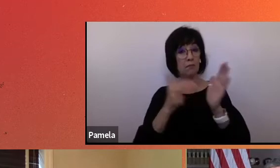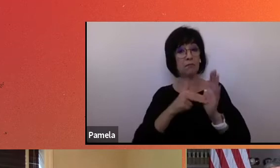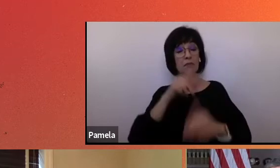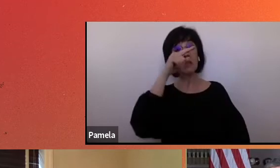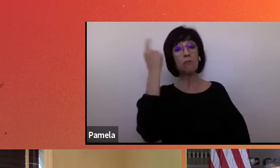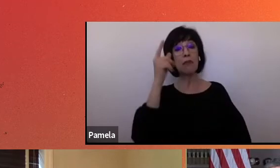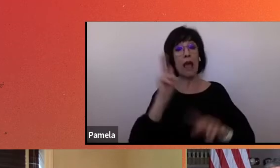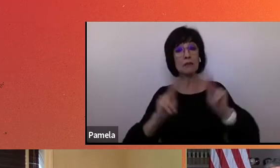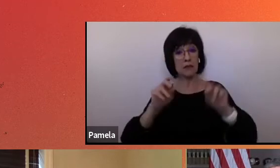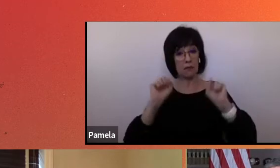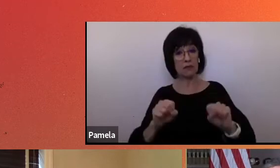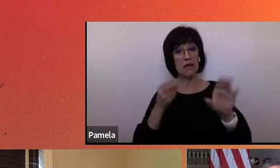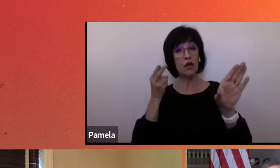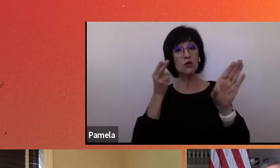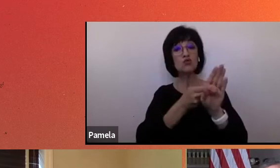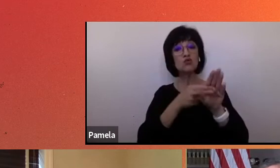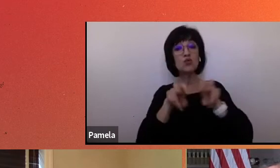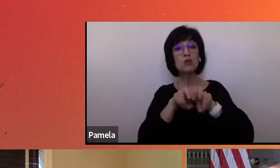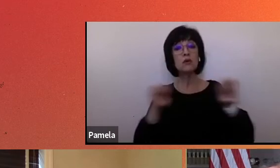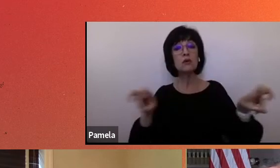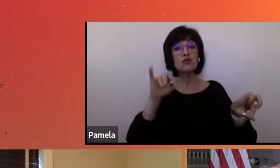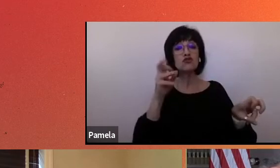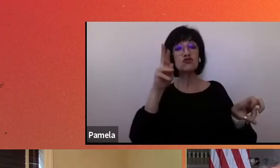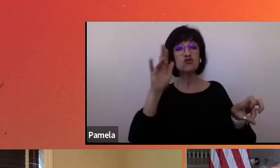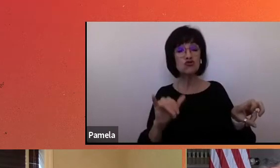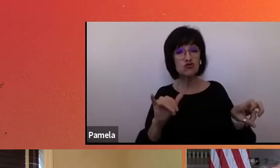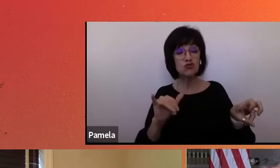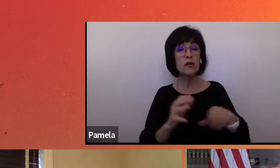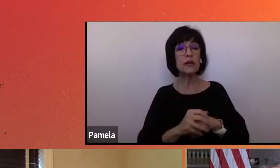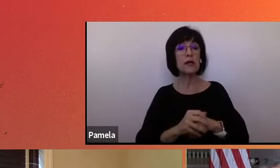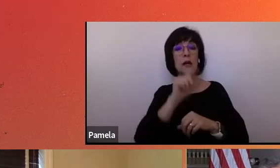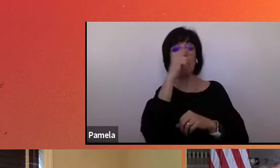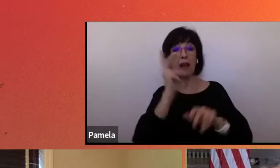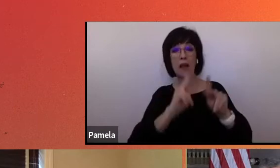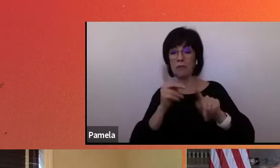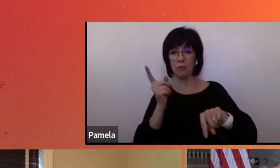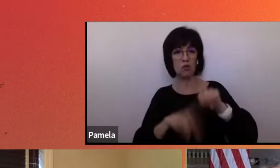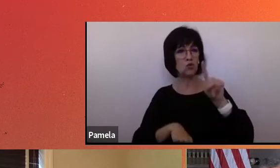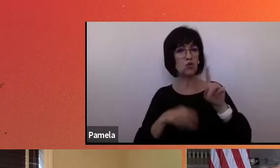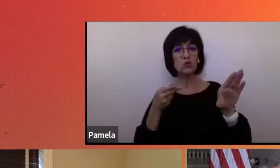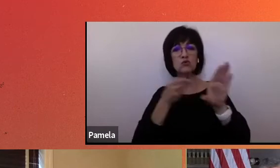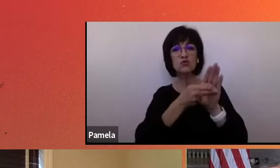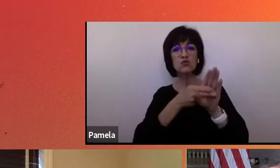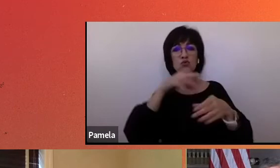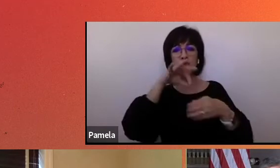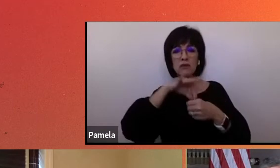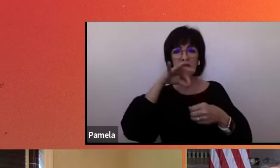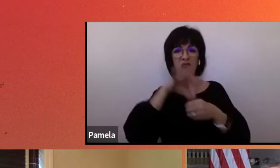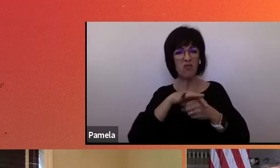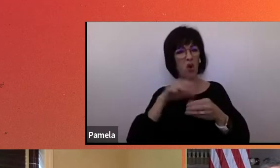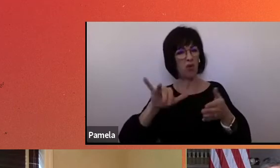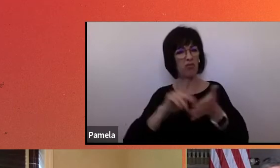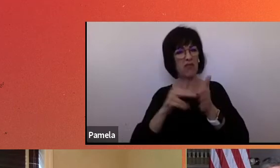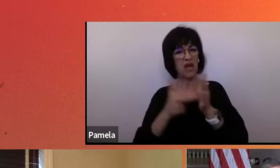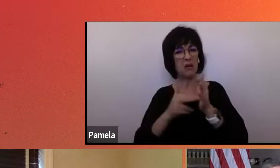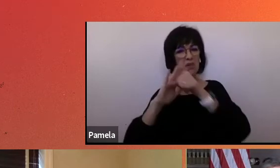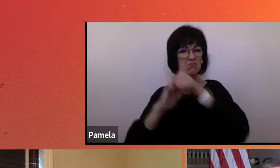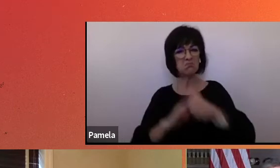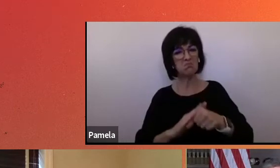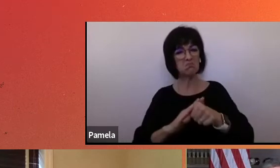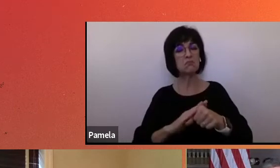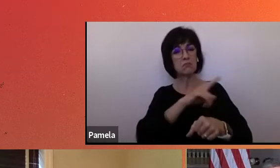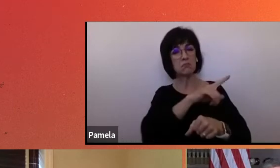juries or enjoy the rights of citizenship, such as voting. So it has implications for voter suppression. It also meant that in